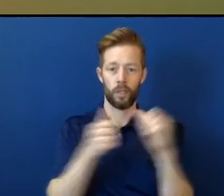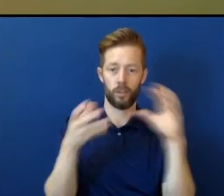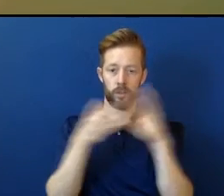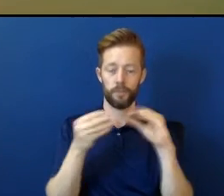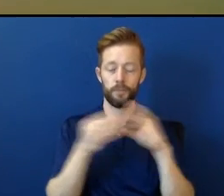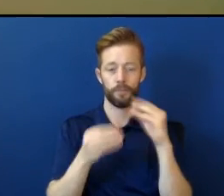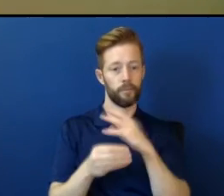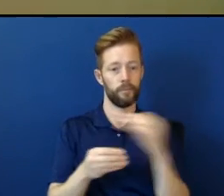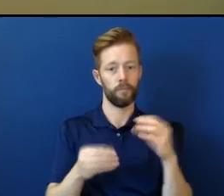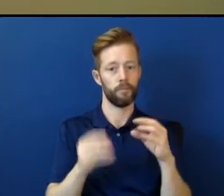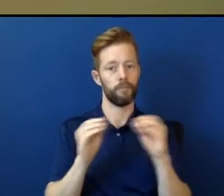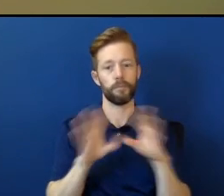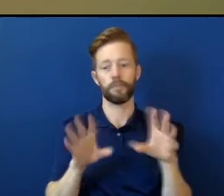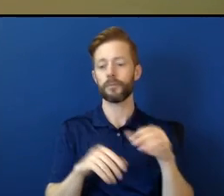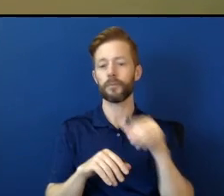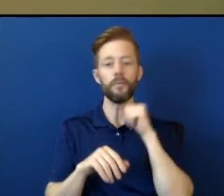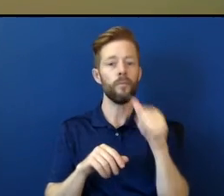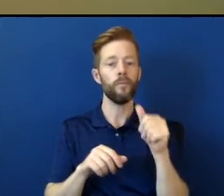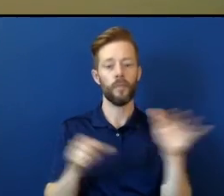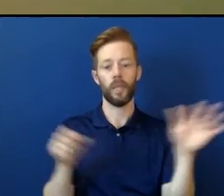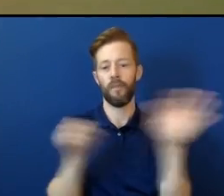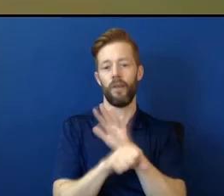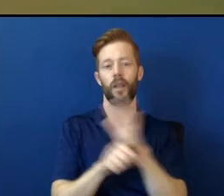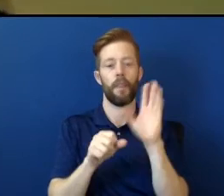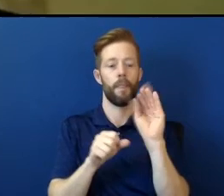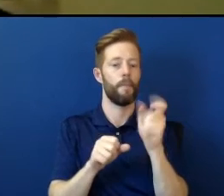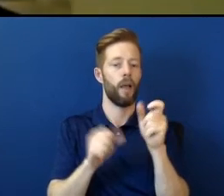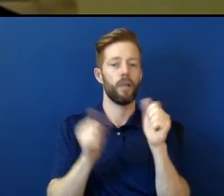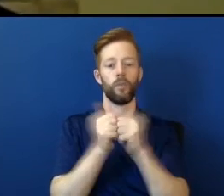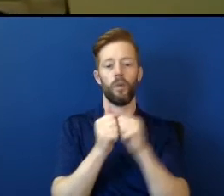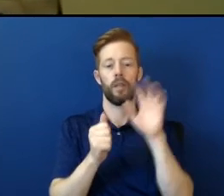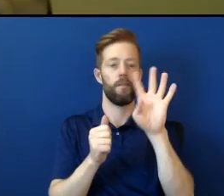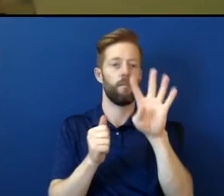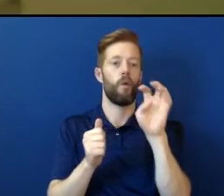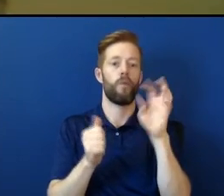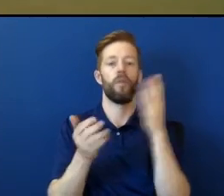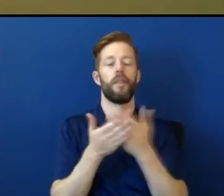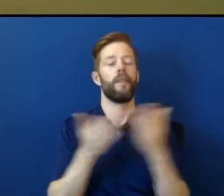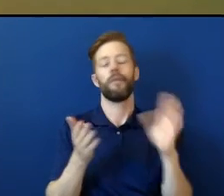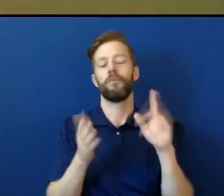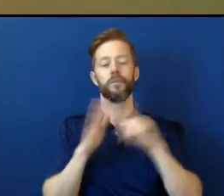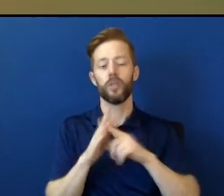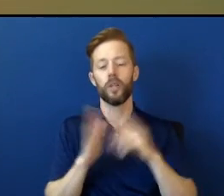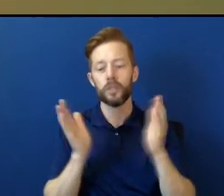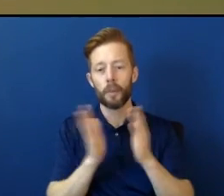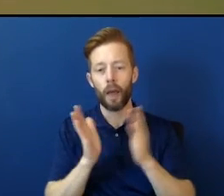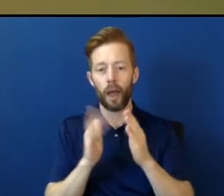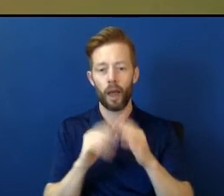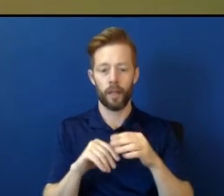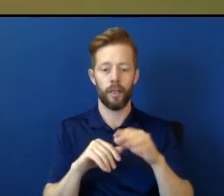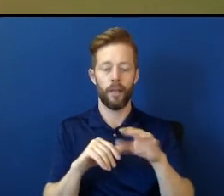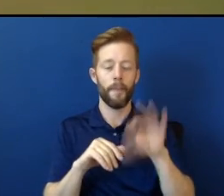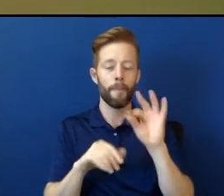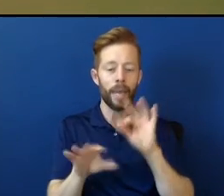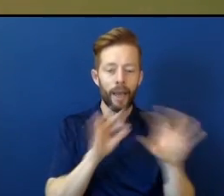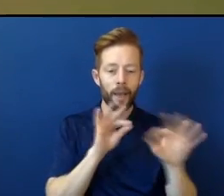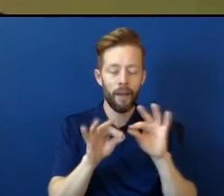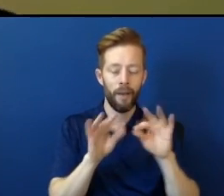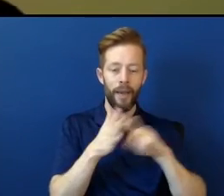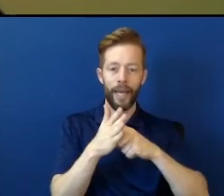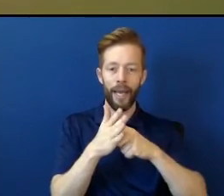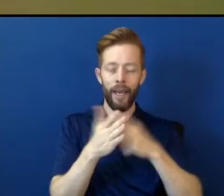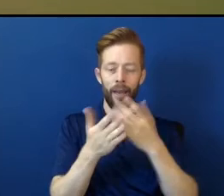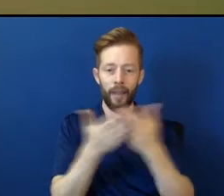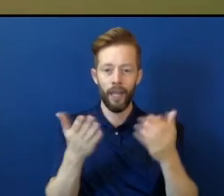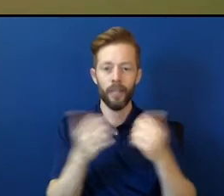story. And obviously you don't fill the box with 400 things. You pick a few, you start small, you pick sort of the key elements